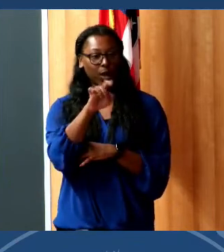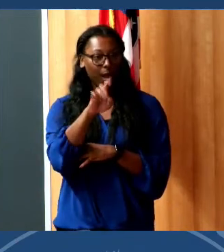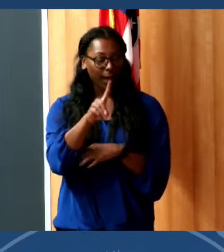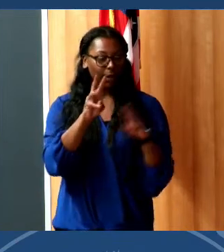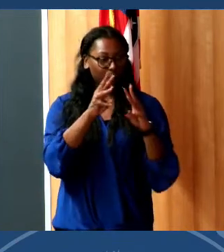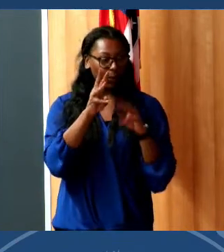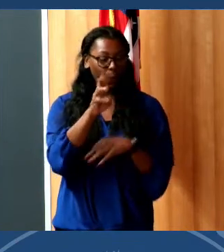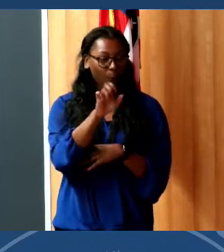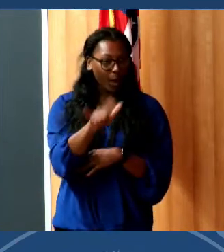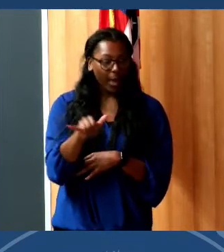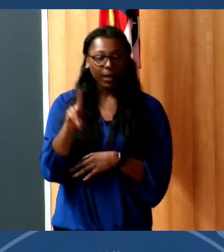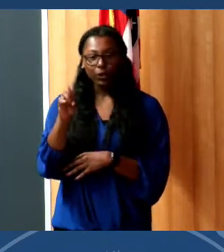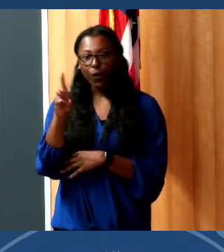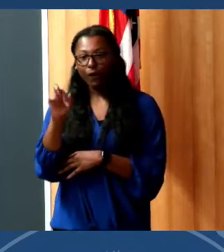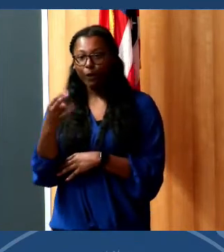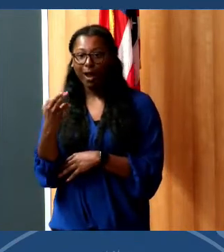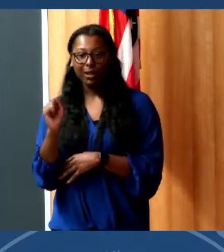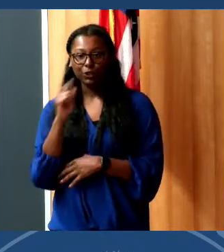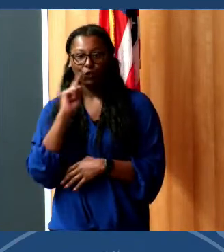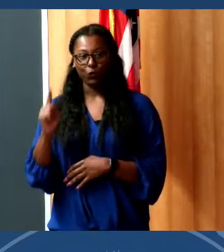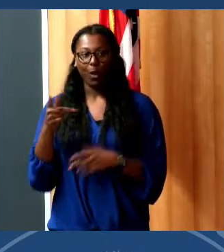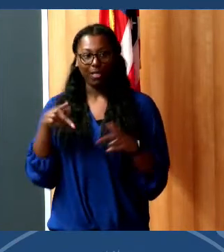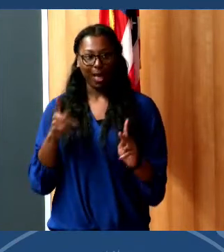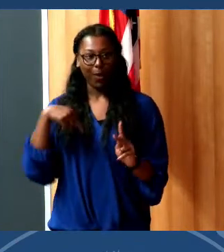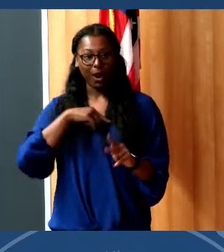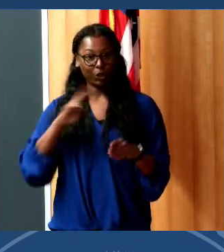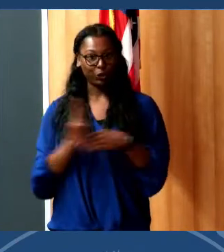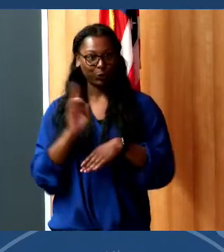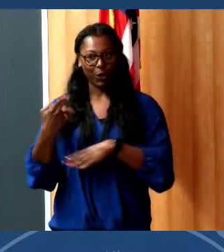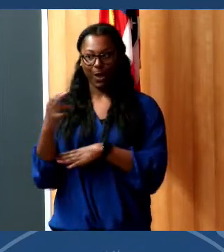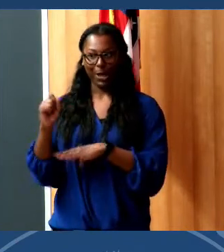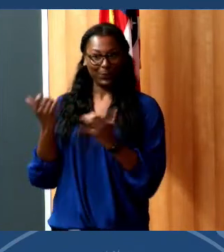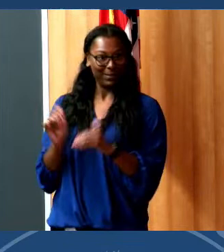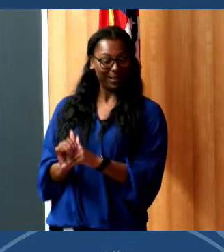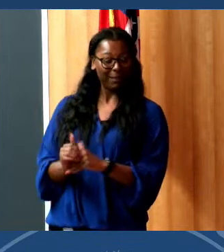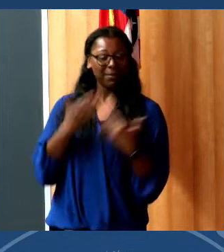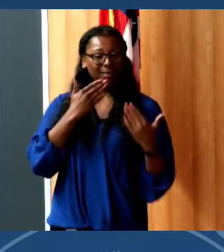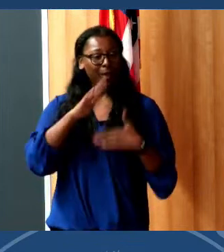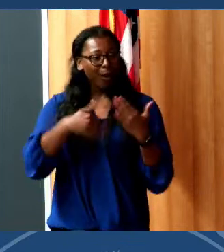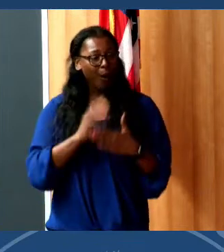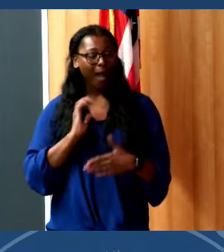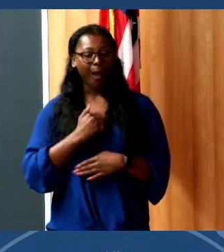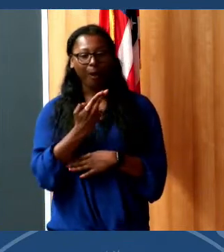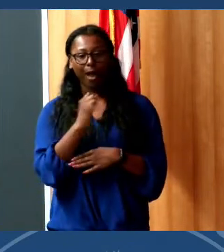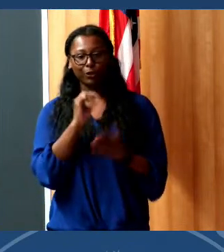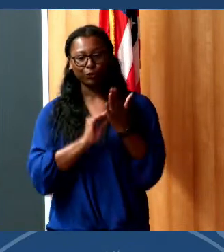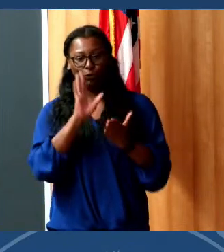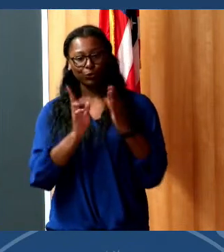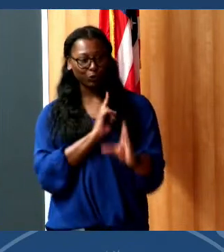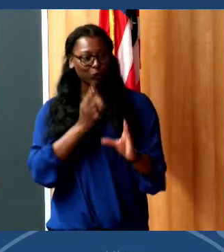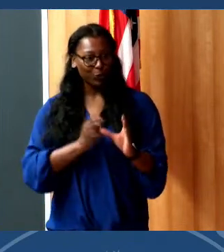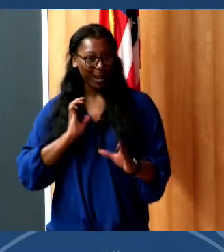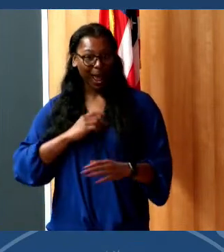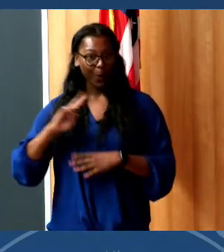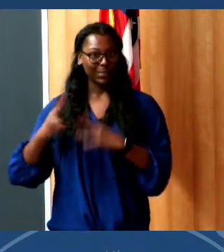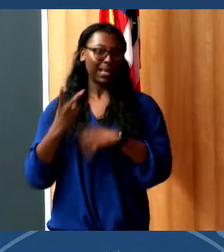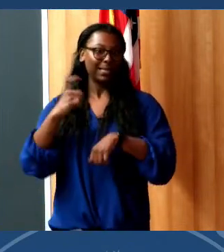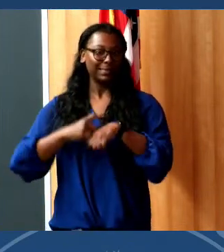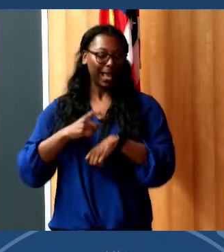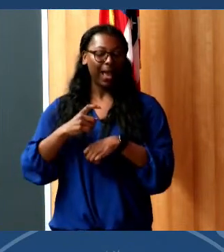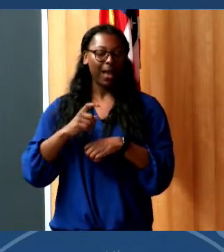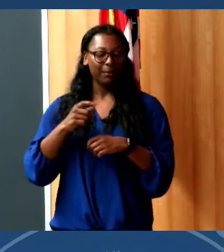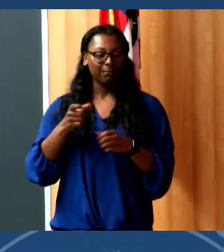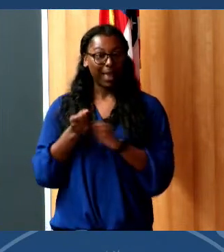Delaware, and Dover High School for hosting us tonight. And thank you to all of our high school students who participated in the second annual Governor's